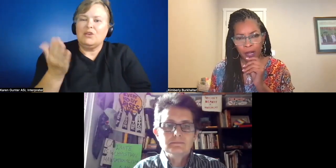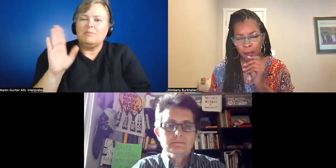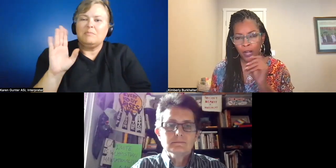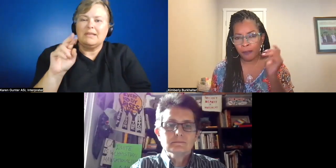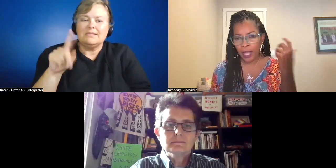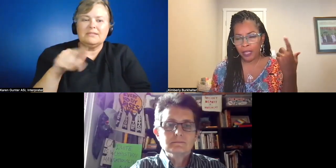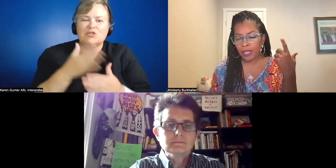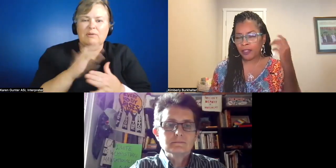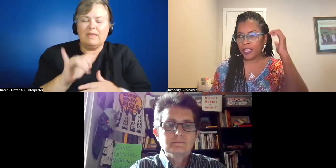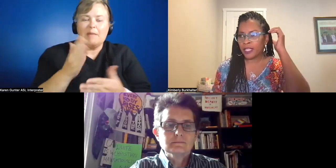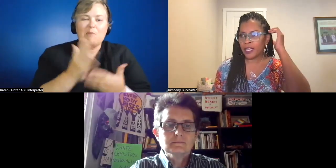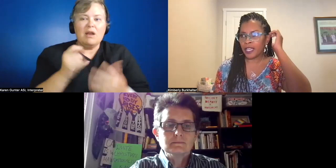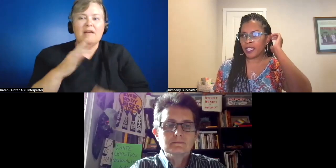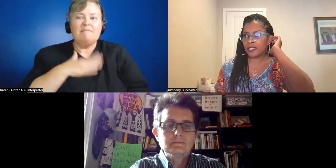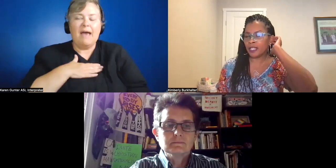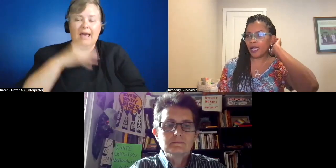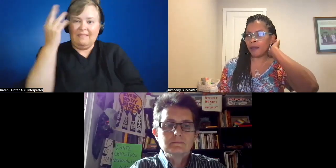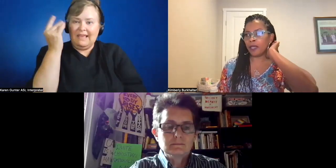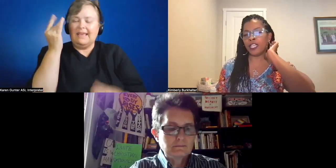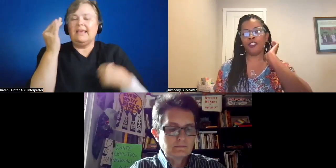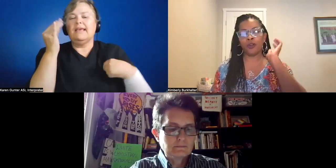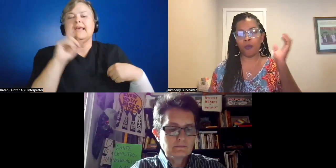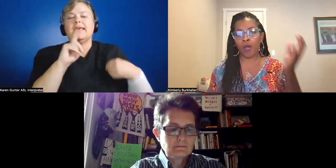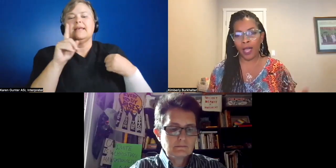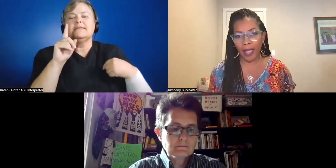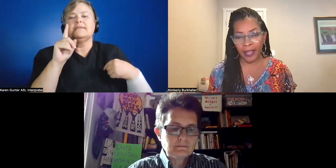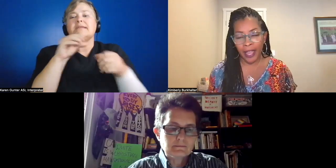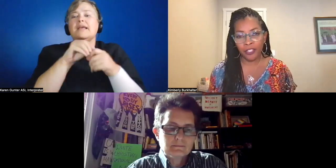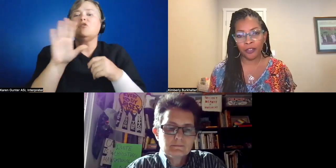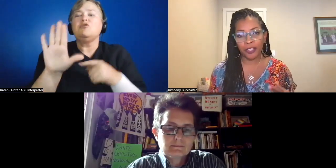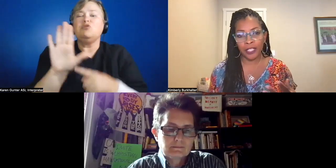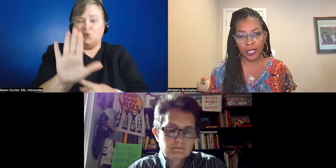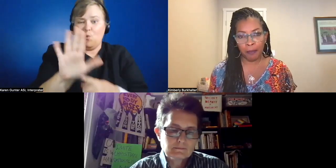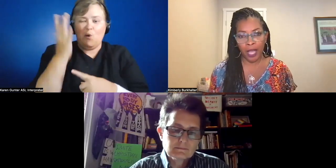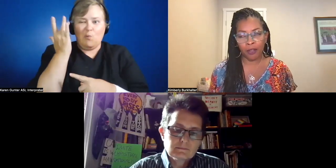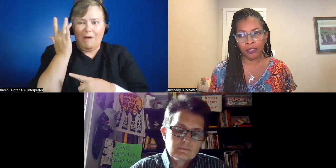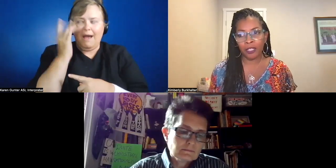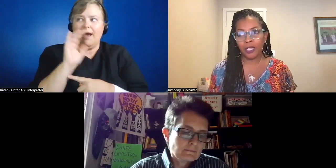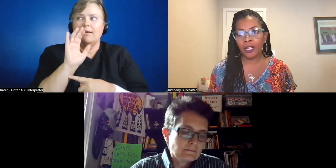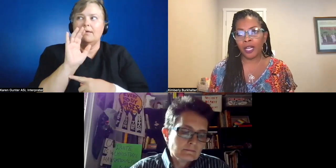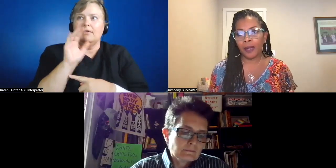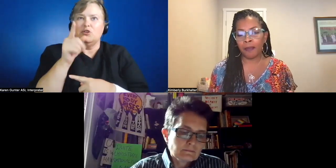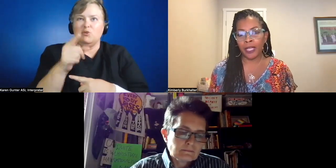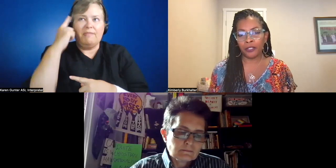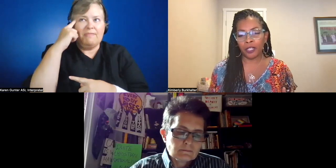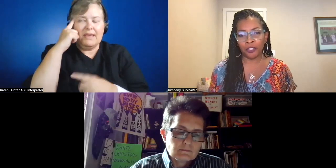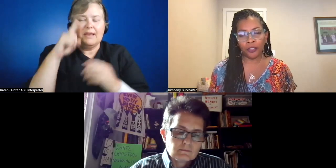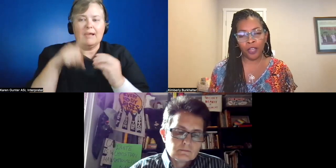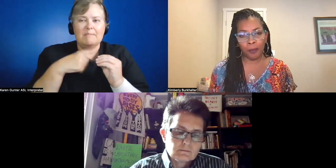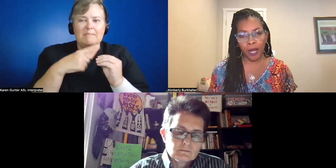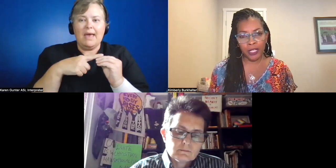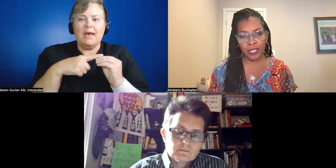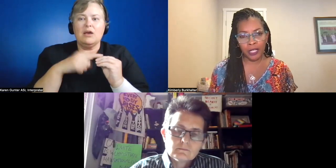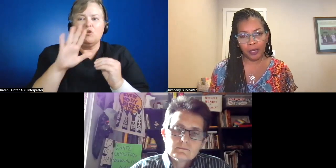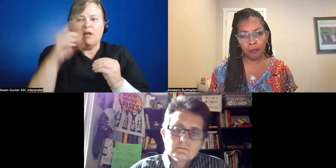that. Part of my thinking is in your why, and you're thinking about and your